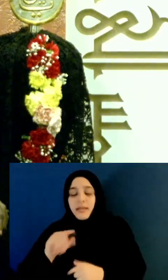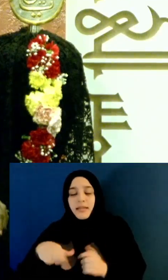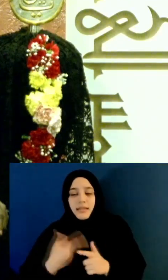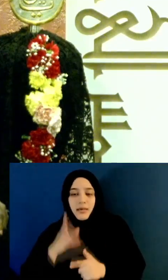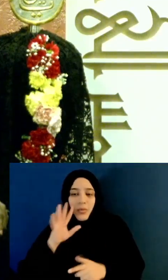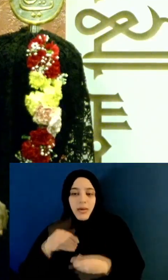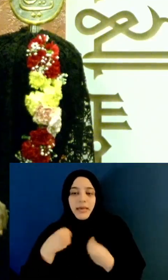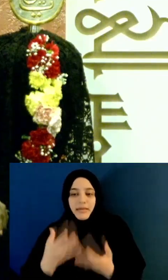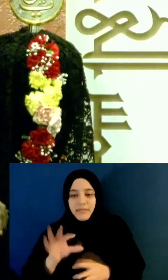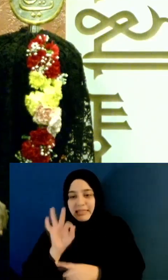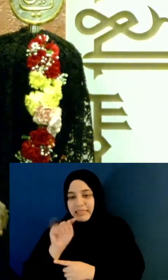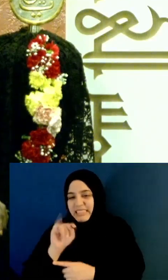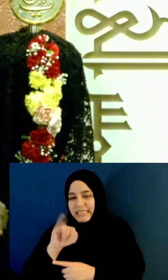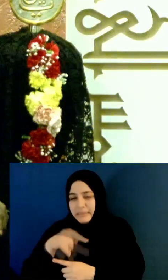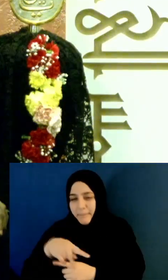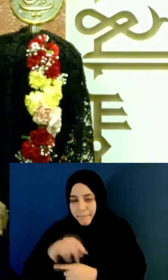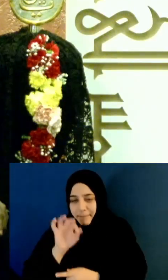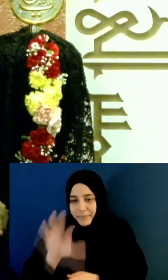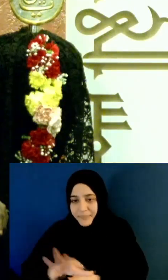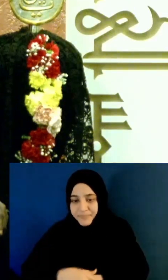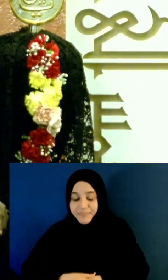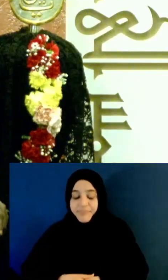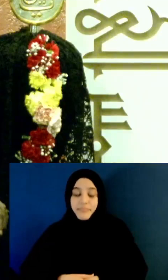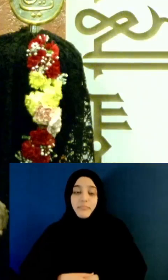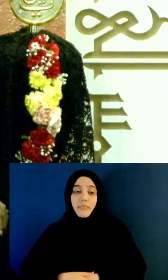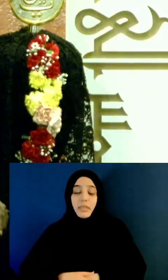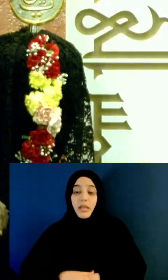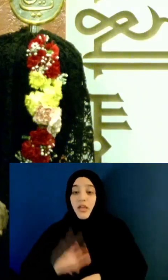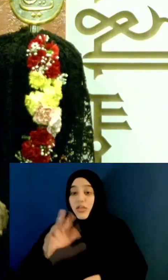Third example, Islam call it symbols.